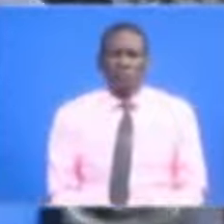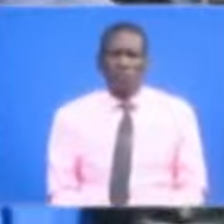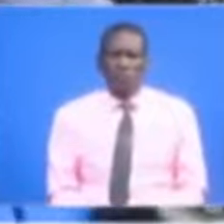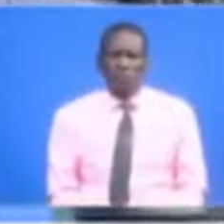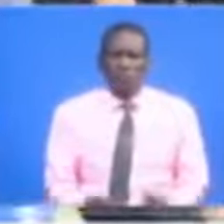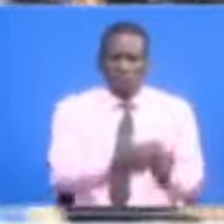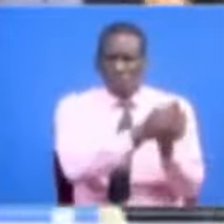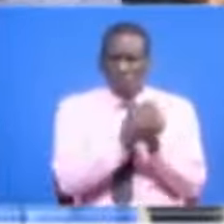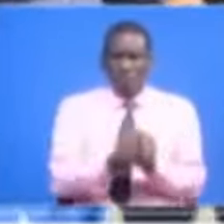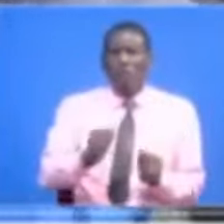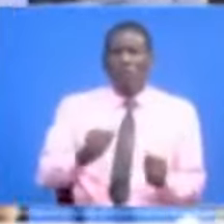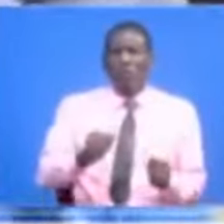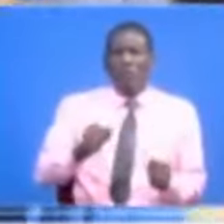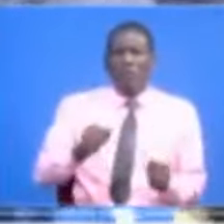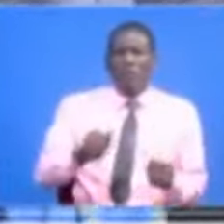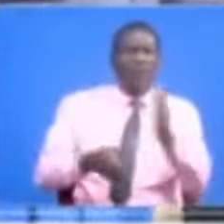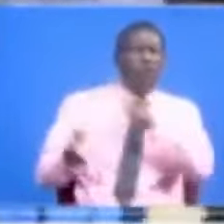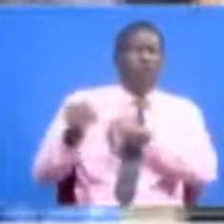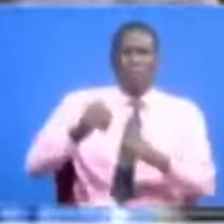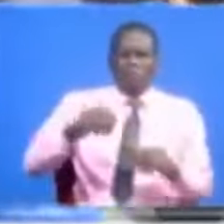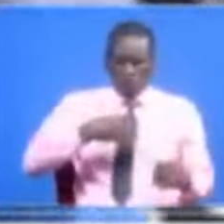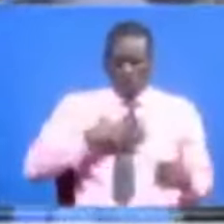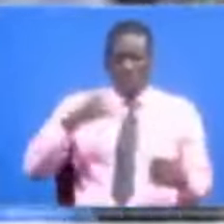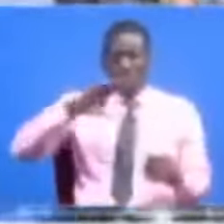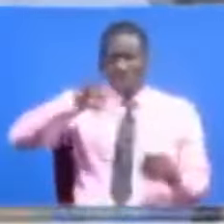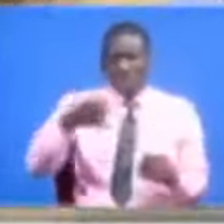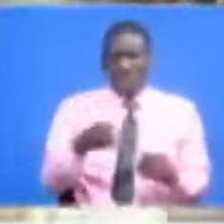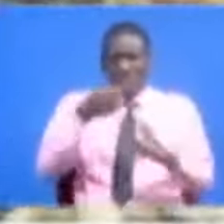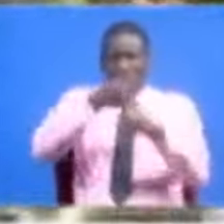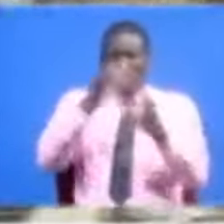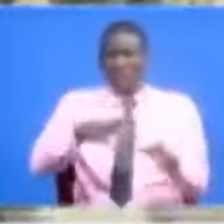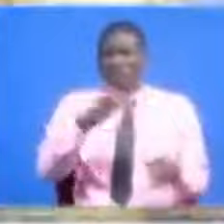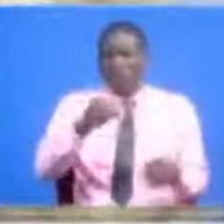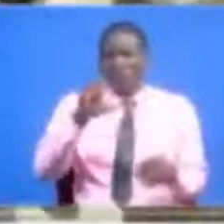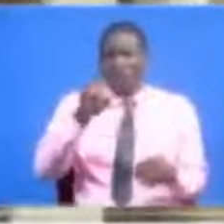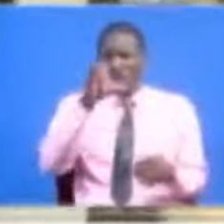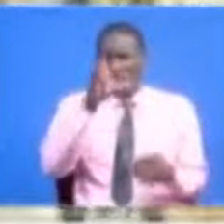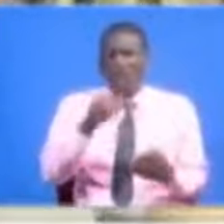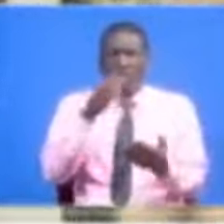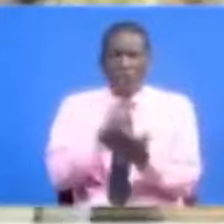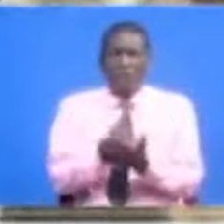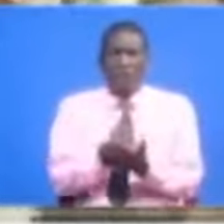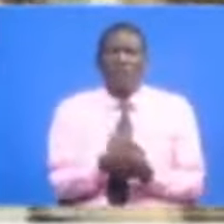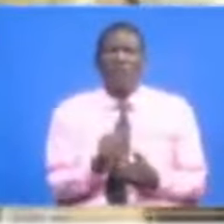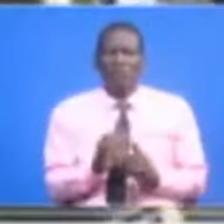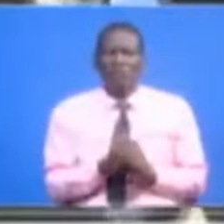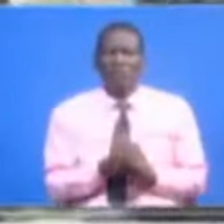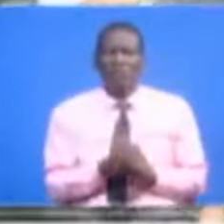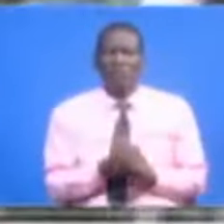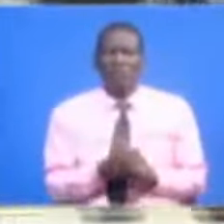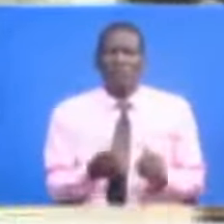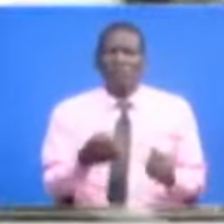Accompanied by Chief Justice Emeritus Willy Mutunga, the activists visited the Directorate of Criminal Investigations headquarters. They